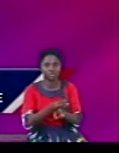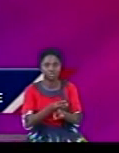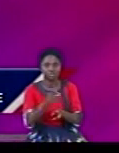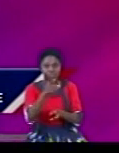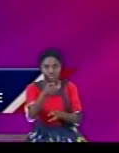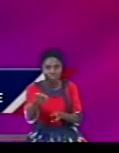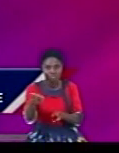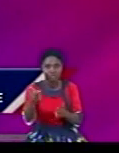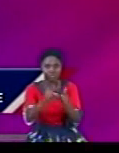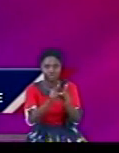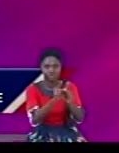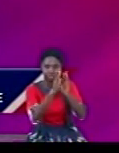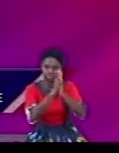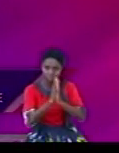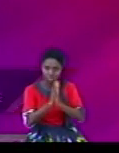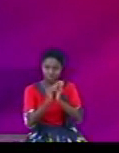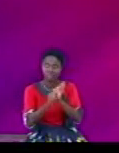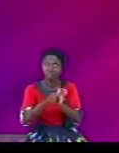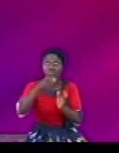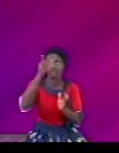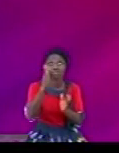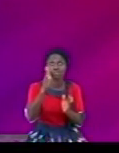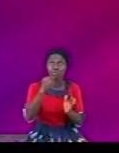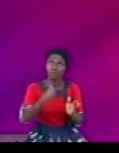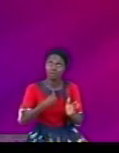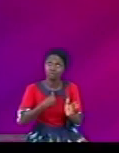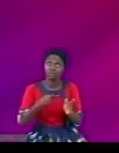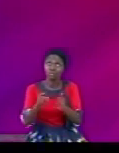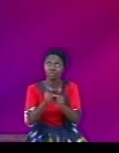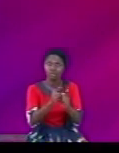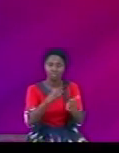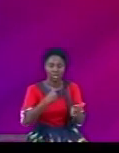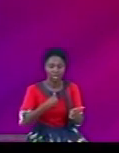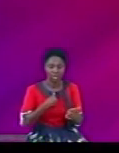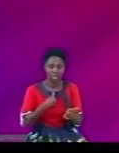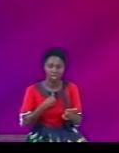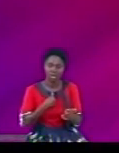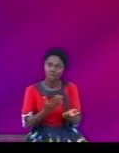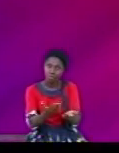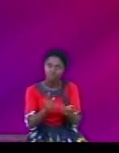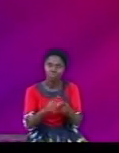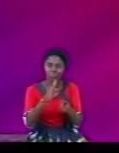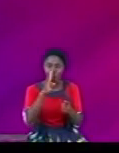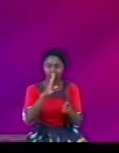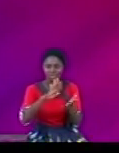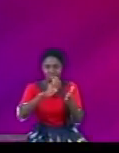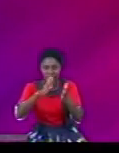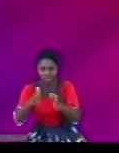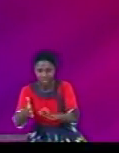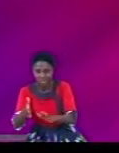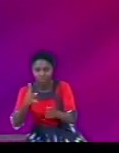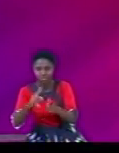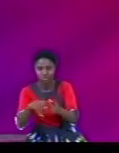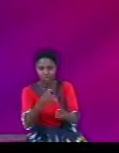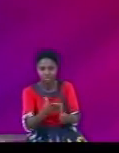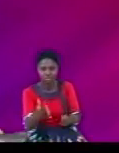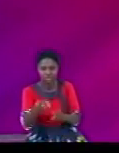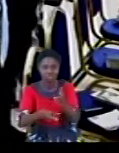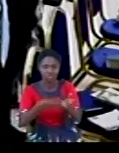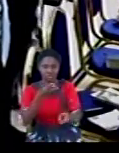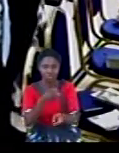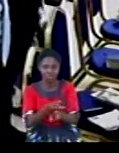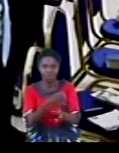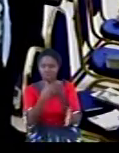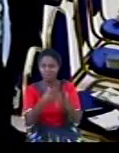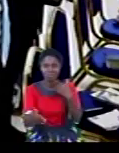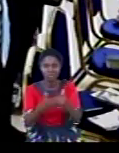Lord, I want to be dead to the comments of the world. No matter what they say, I am